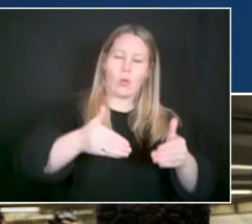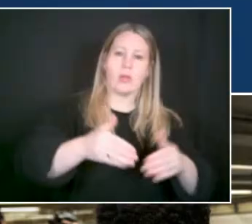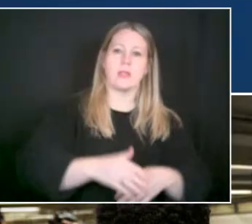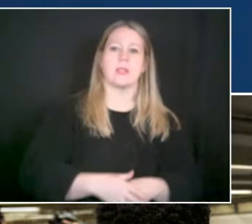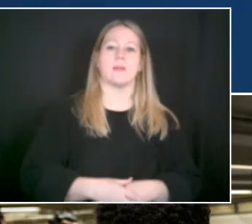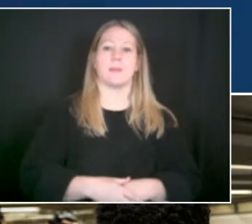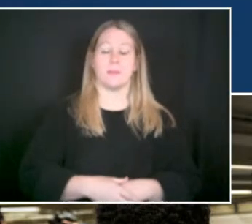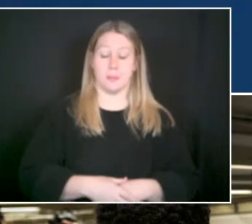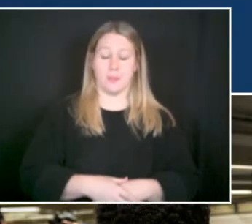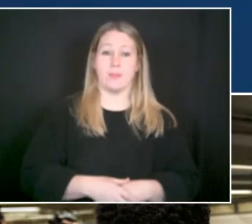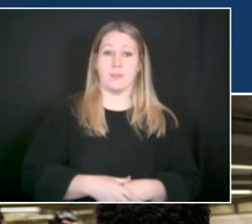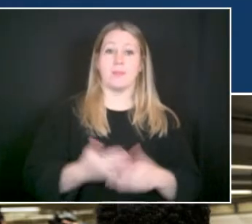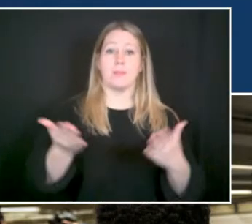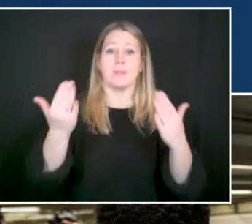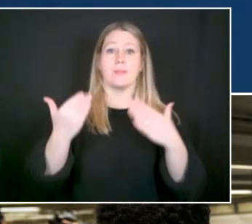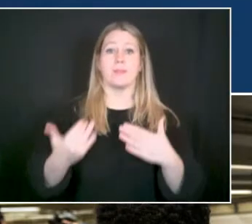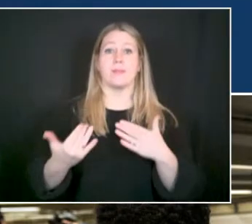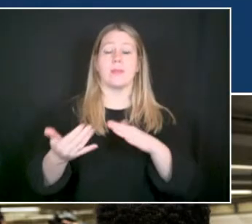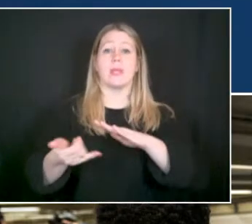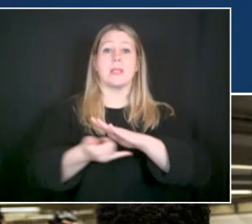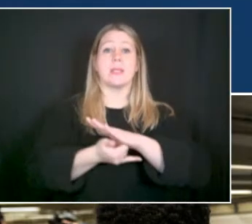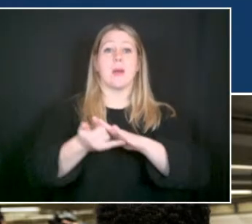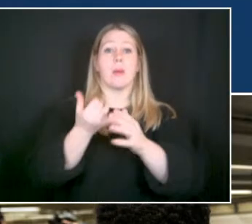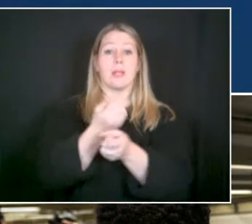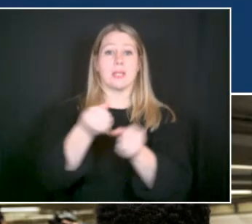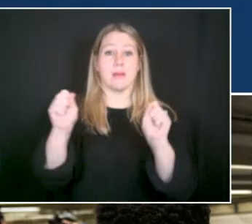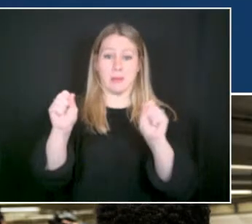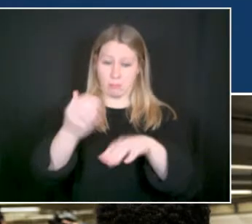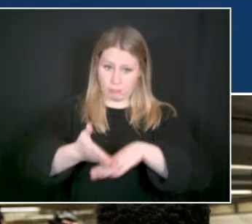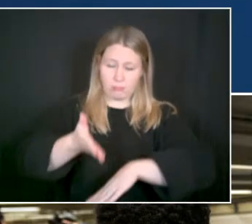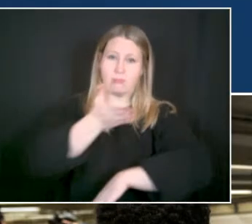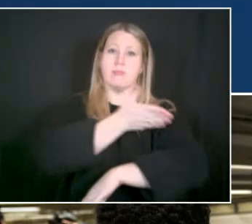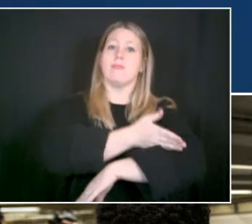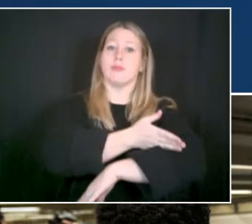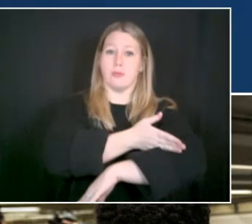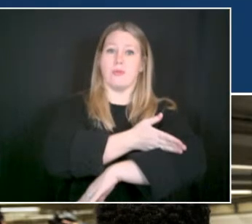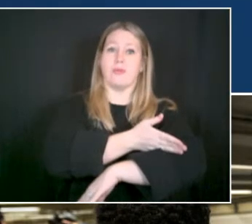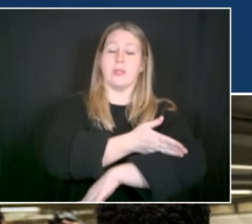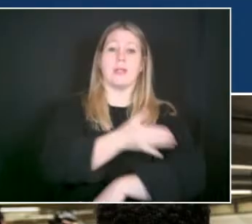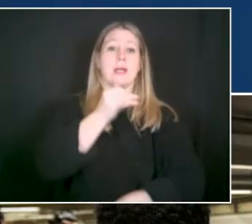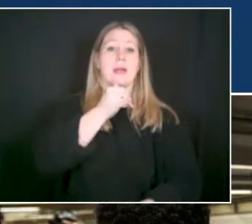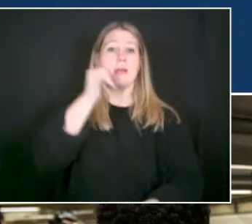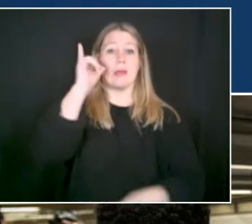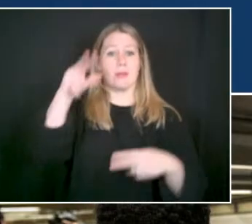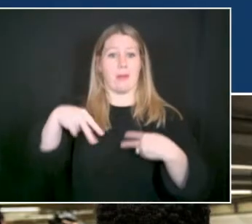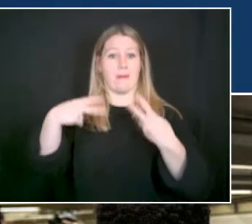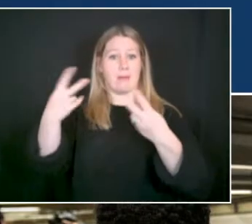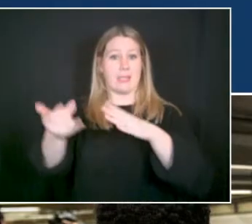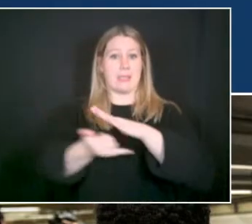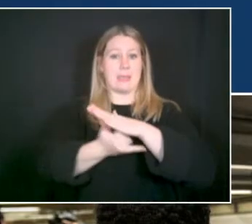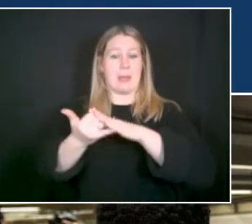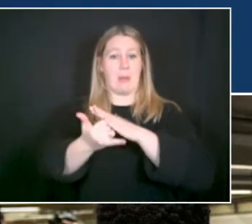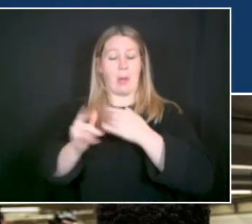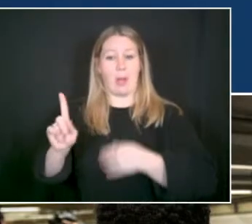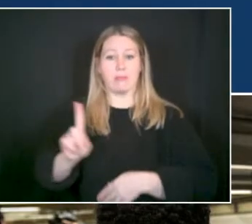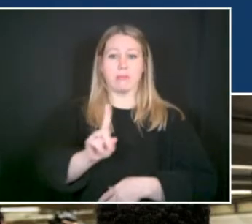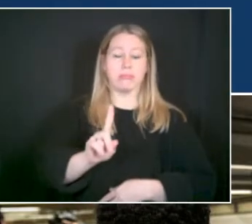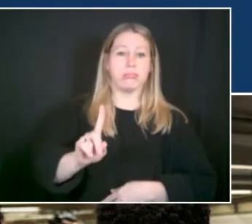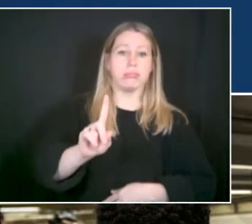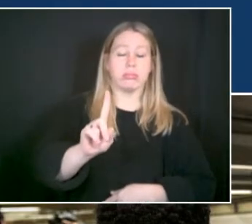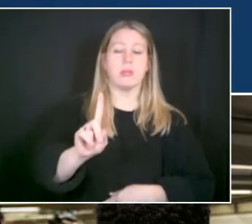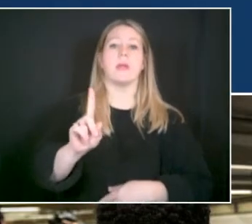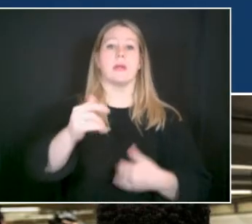system yesterday with transit employees, Chief Galata, and outreach